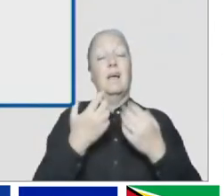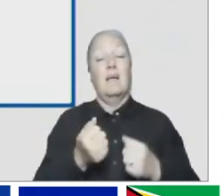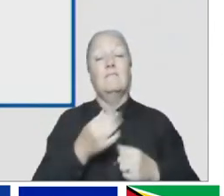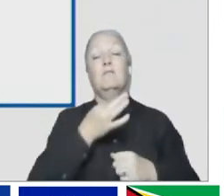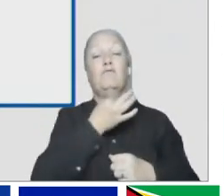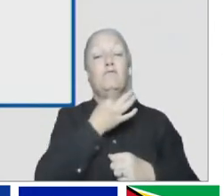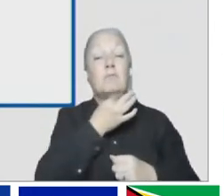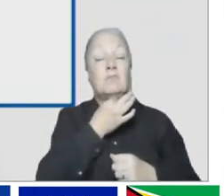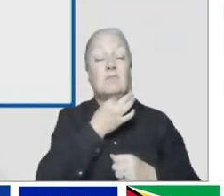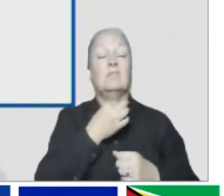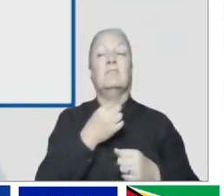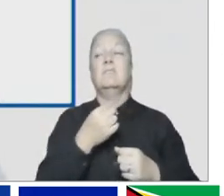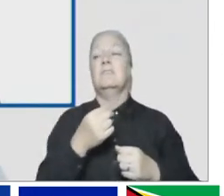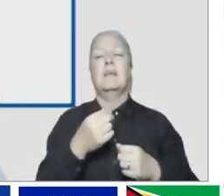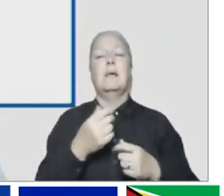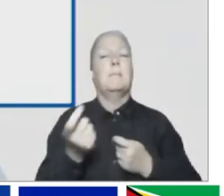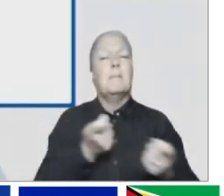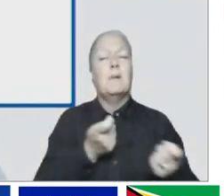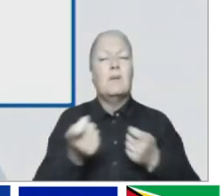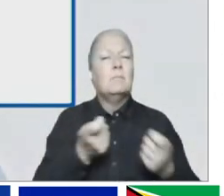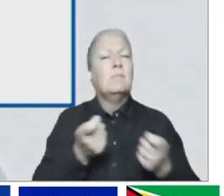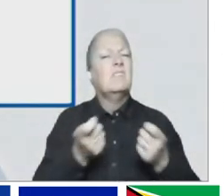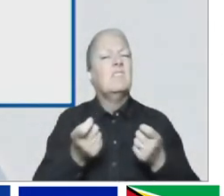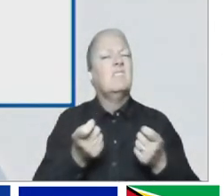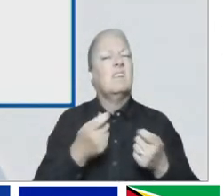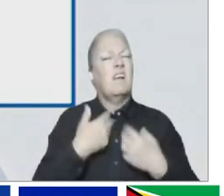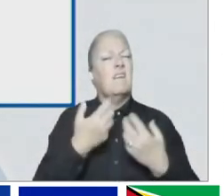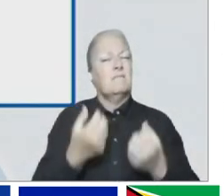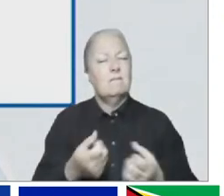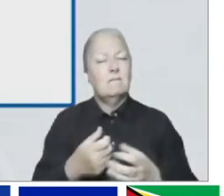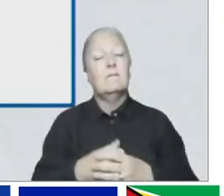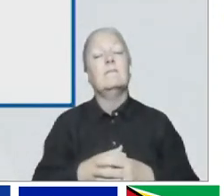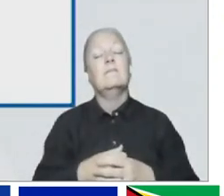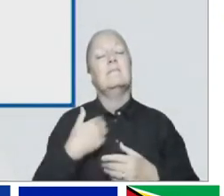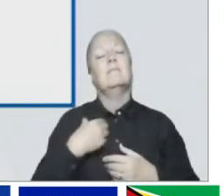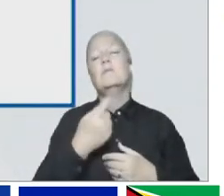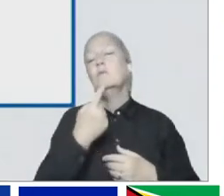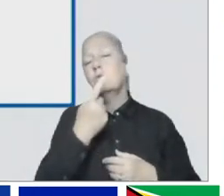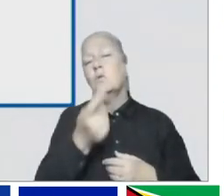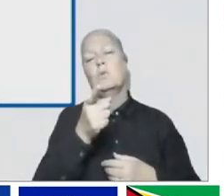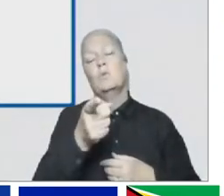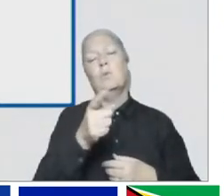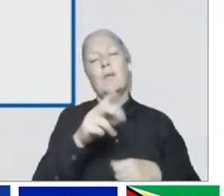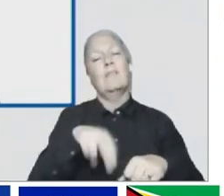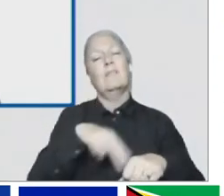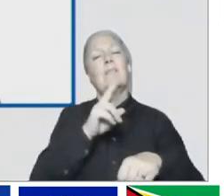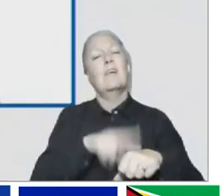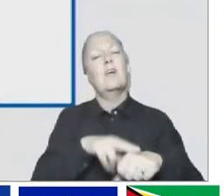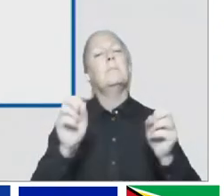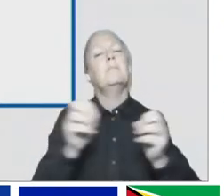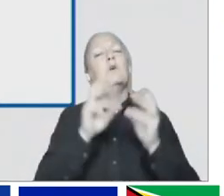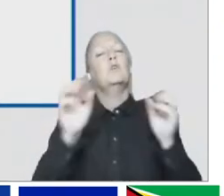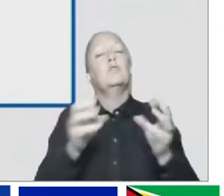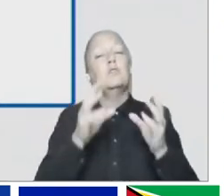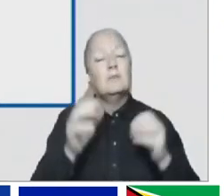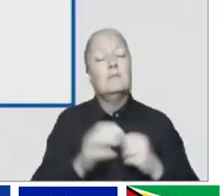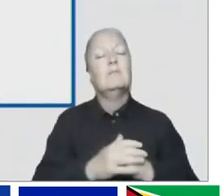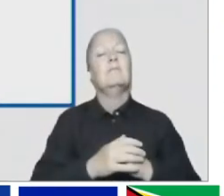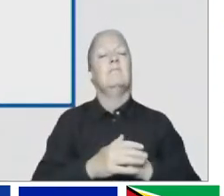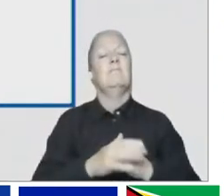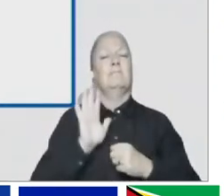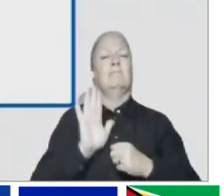prominently. I spoke of the National Emergency Response Geographic Information Systems, what we call our